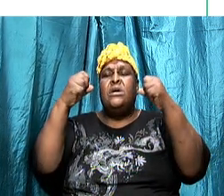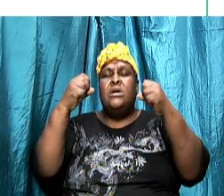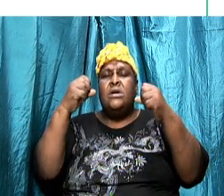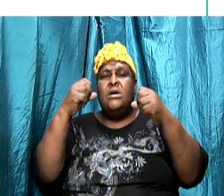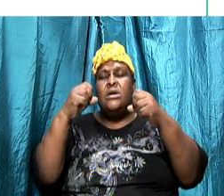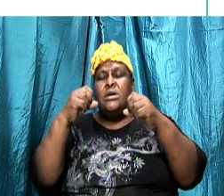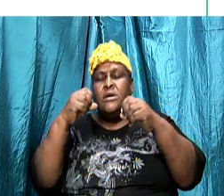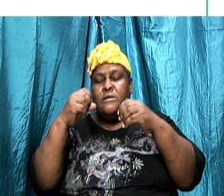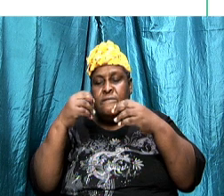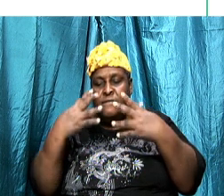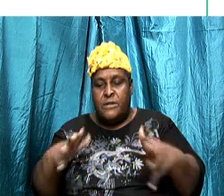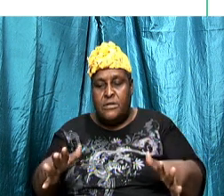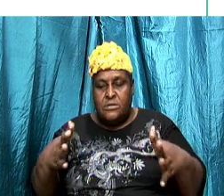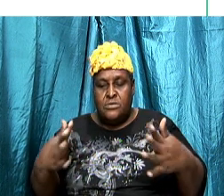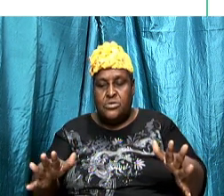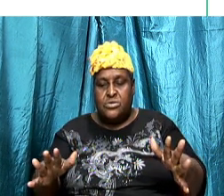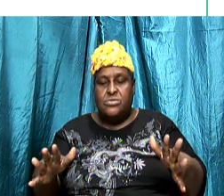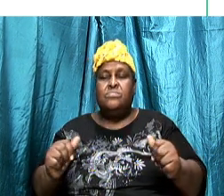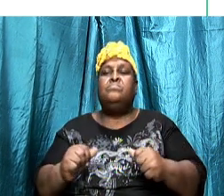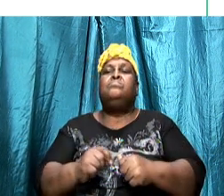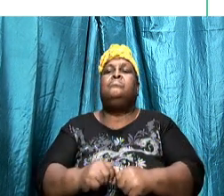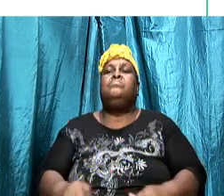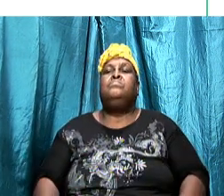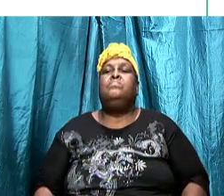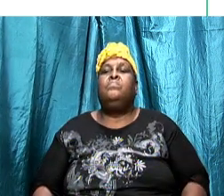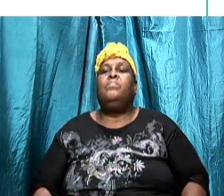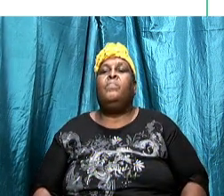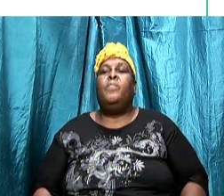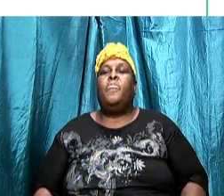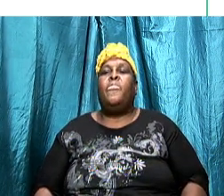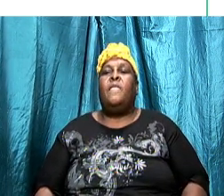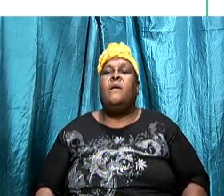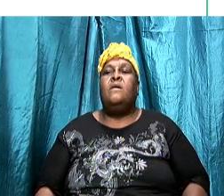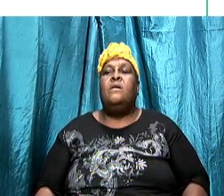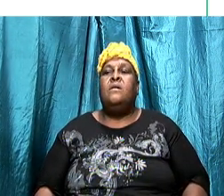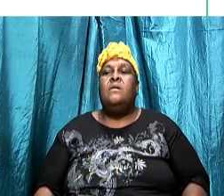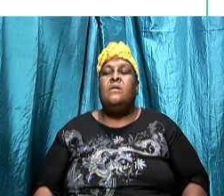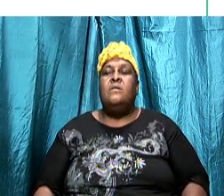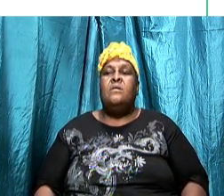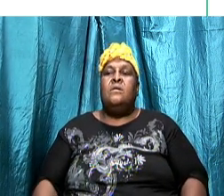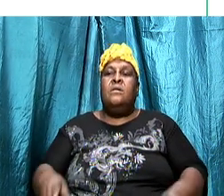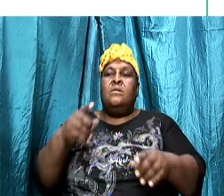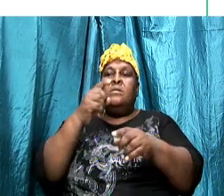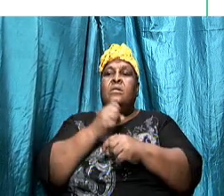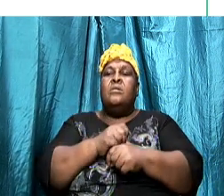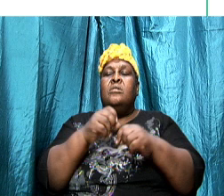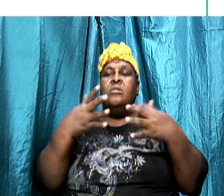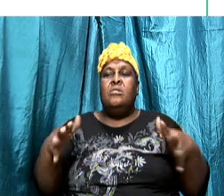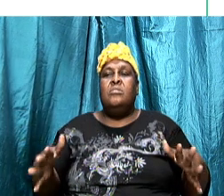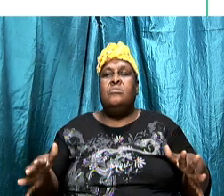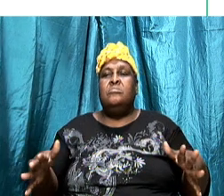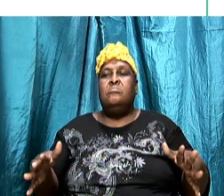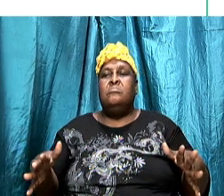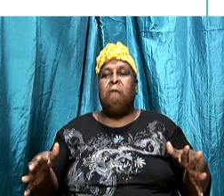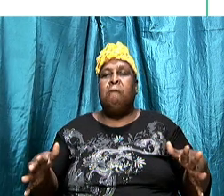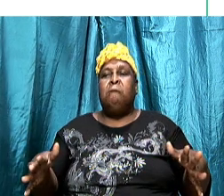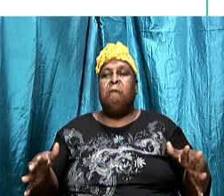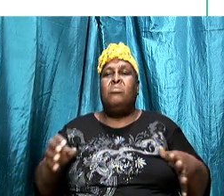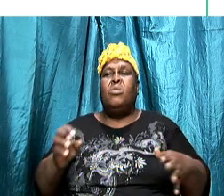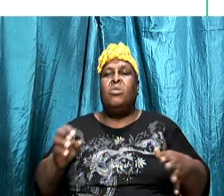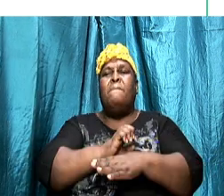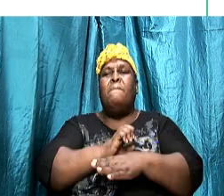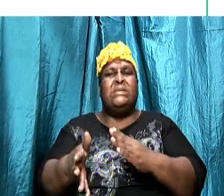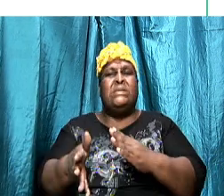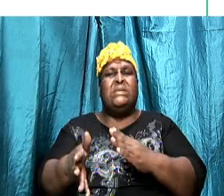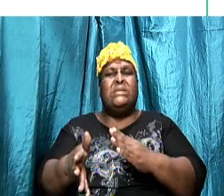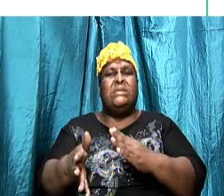occur. However, miraculous healing is normally done, it is normally instantaneous. Normally there are some